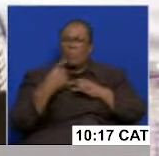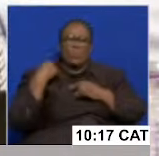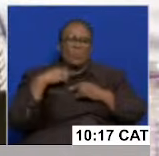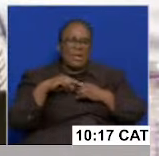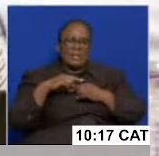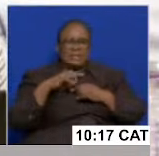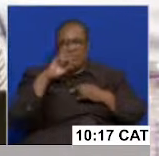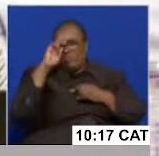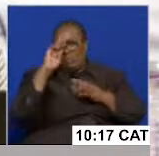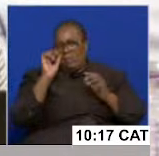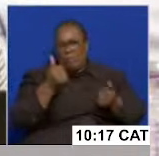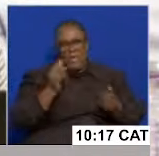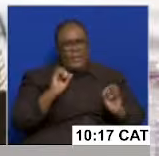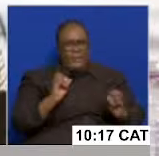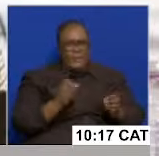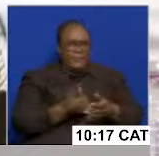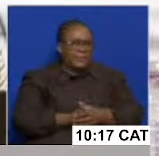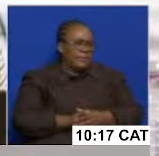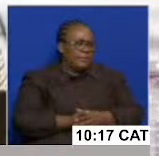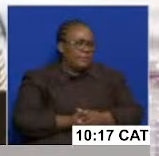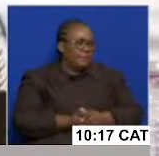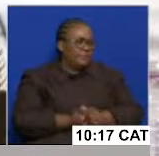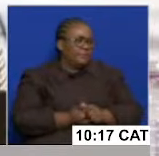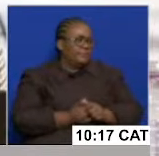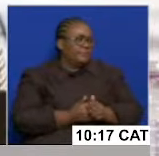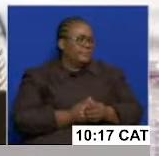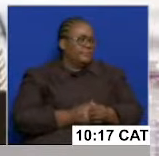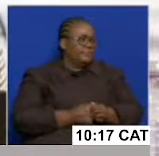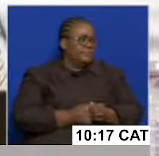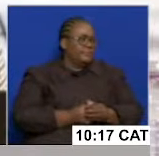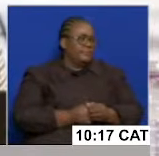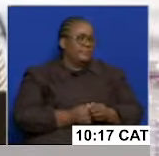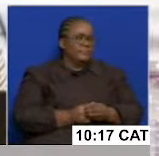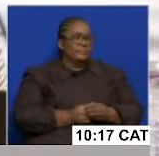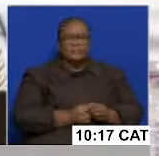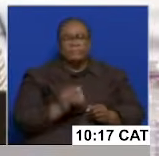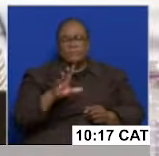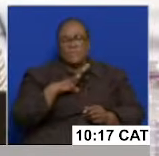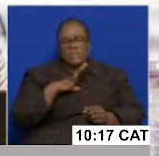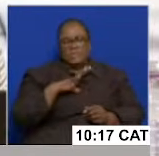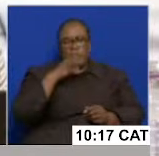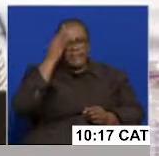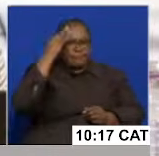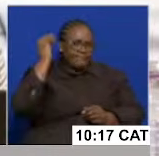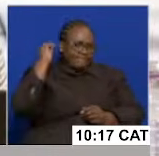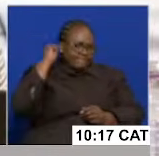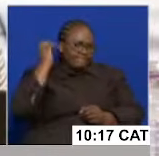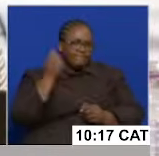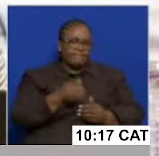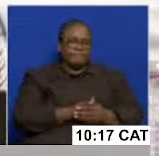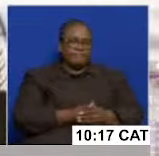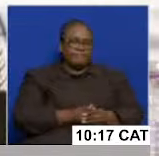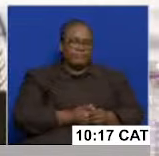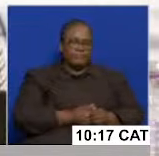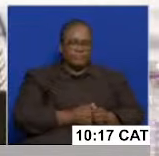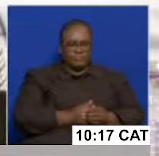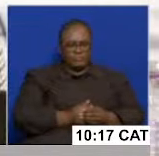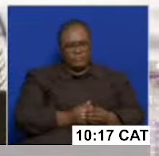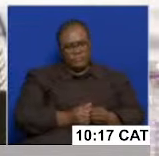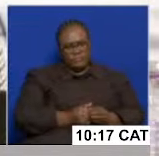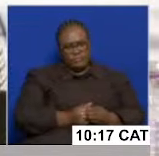I'm sorry, I can't remember. No, that's noted. That's noted. Witness K, still